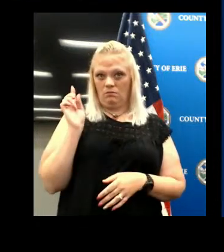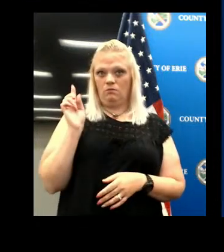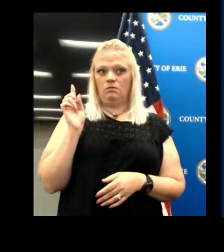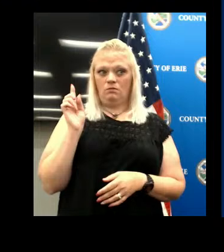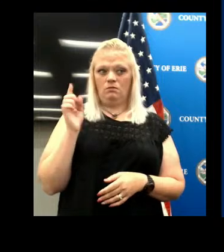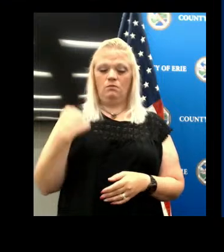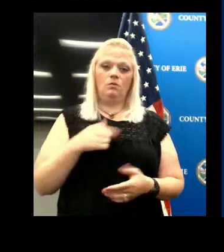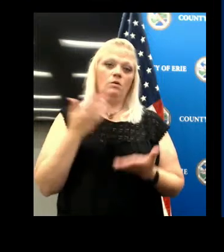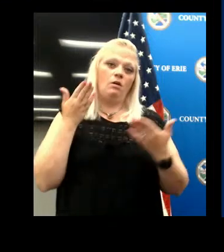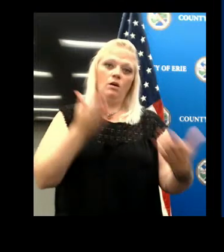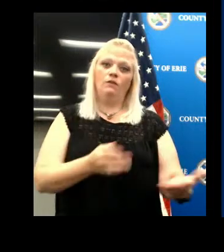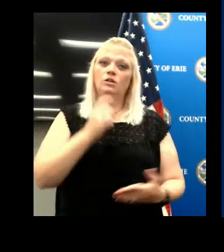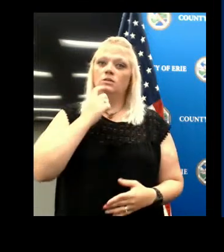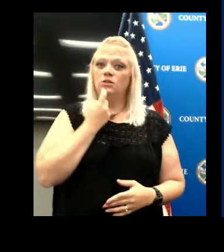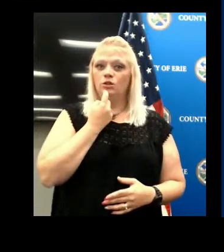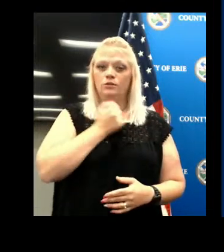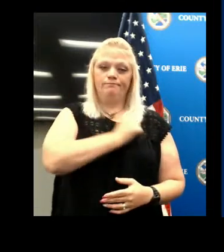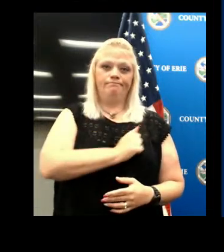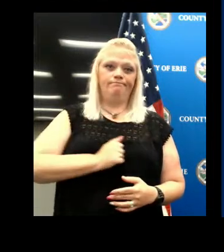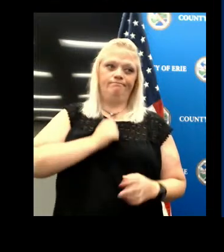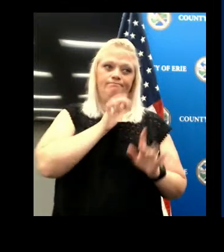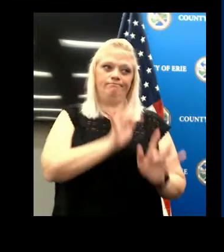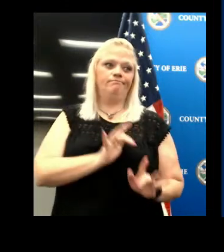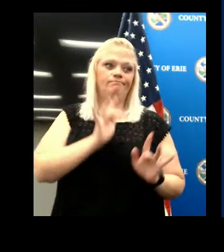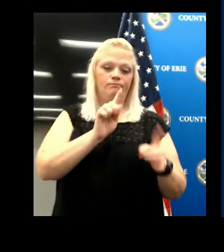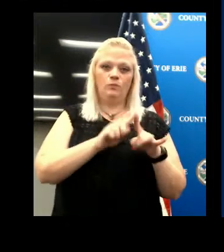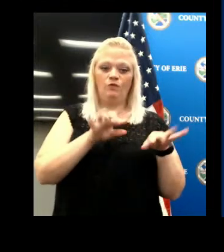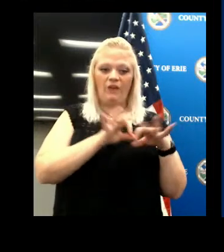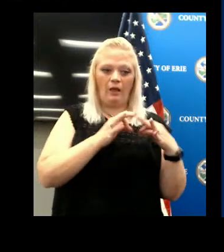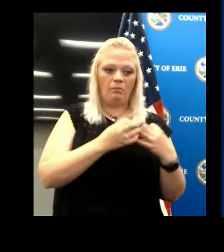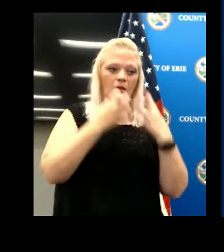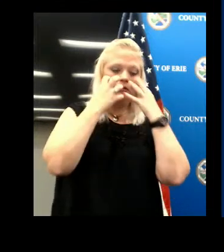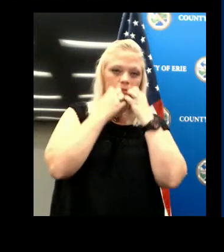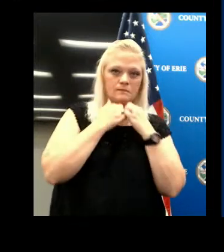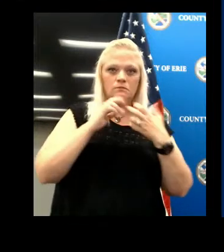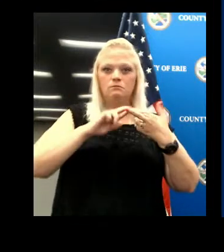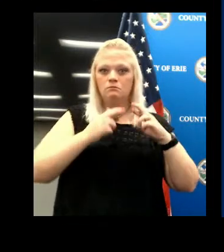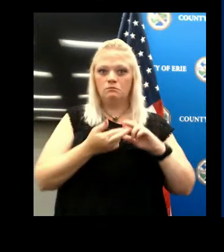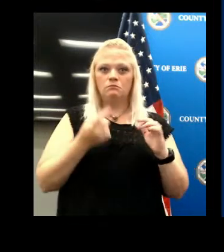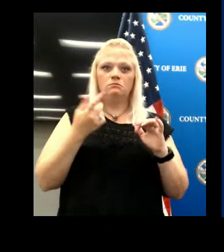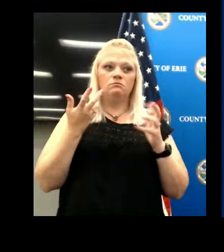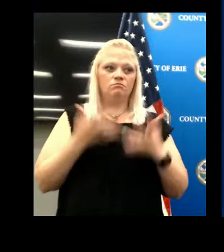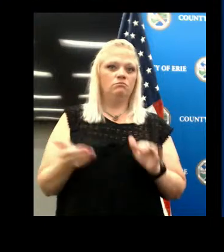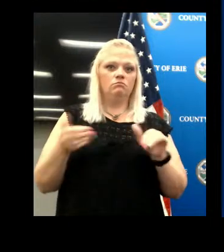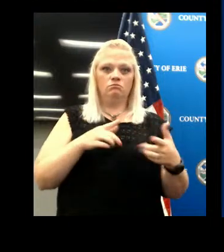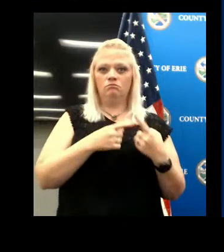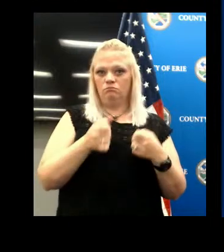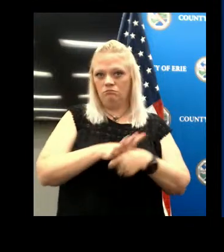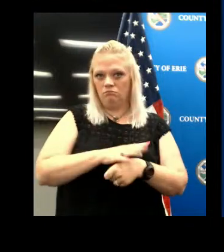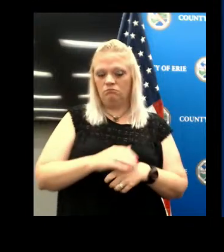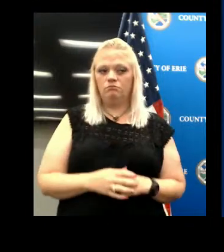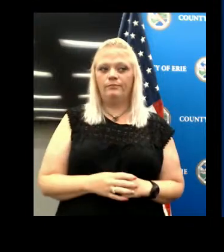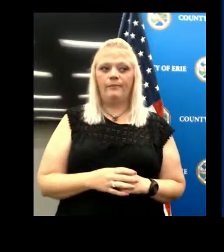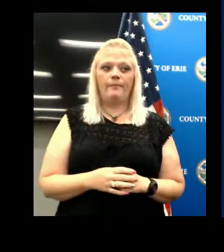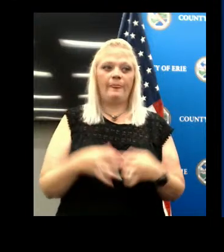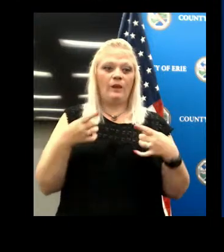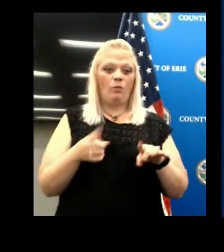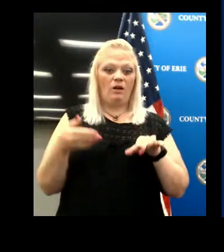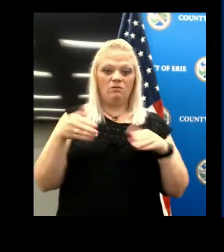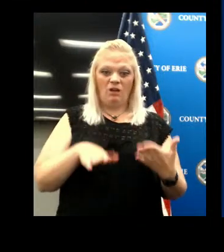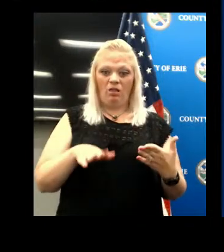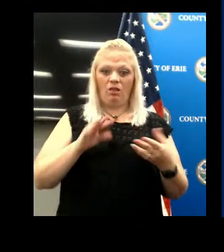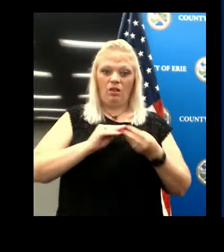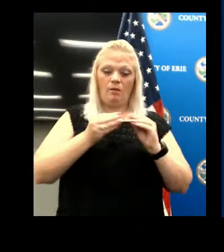certainly offer our deepest condolences to the families and loved ones of those who've perished from COVID-19. While the deaths are